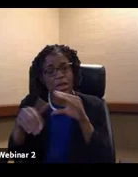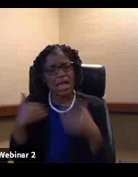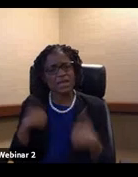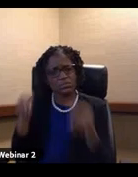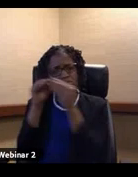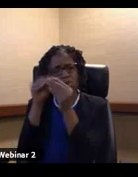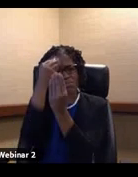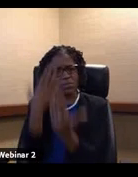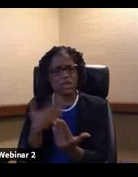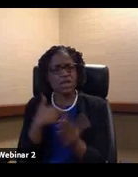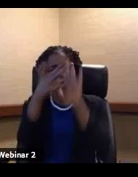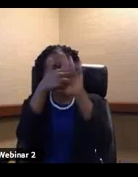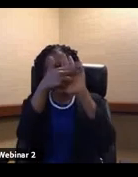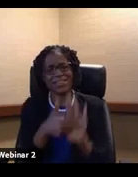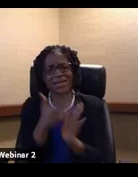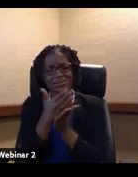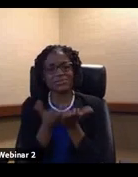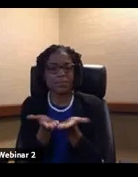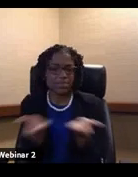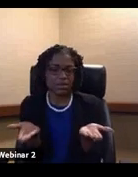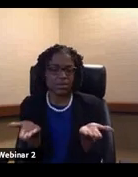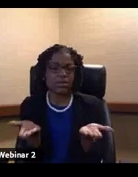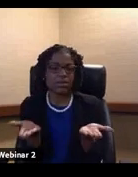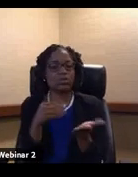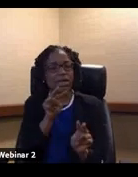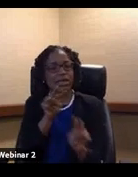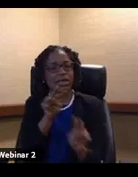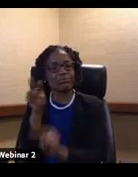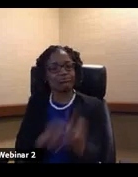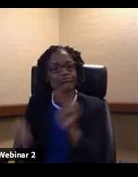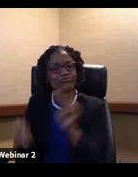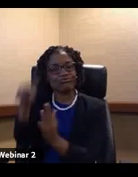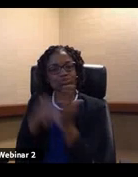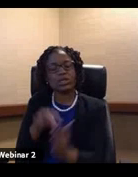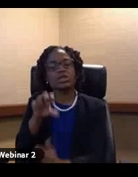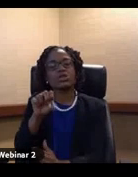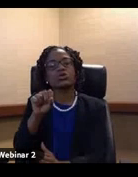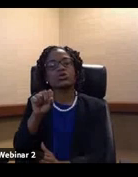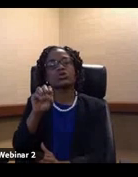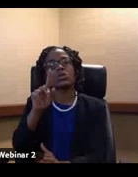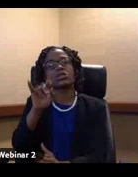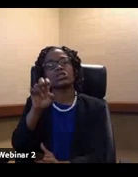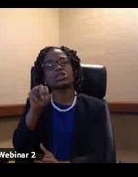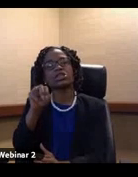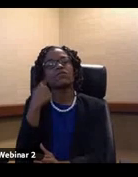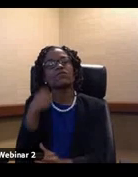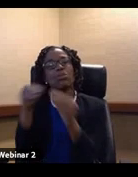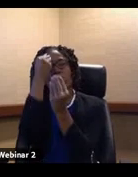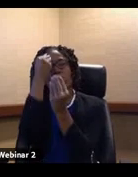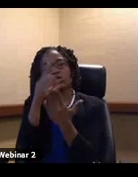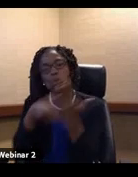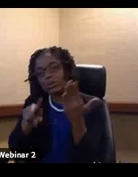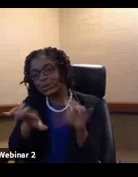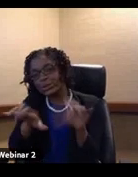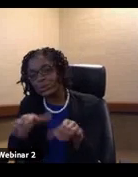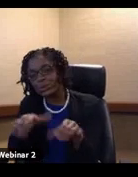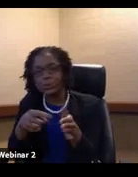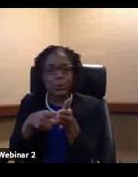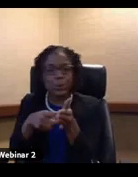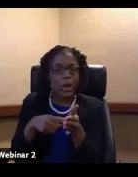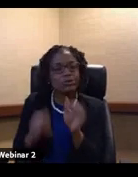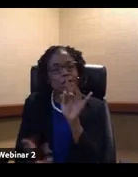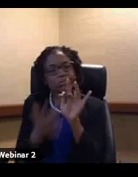more information. So I only highlighted some things. Please refer to the solicitation for what you need to do and what's required, and then reach out to me